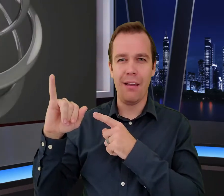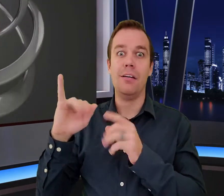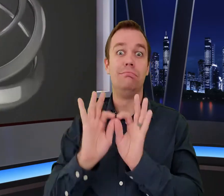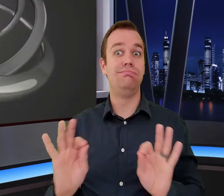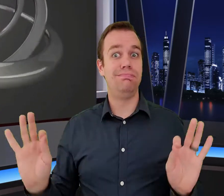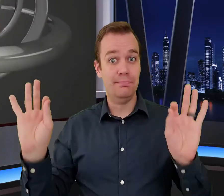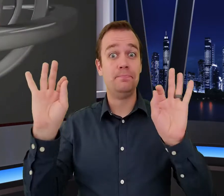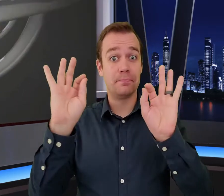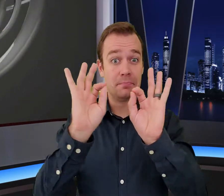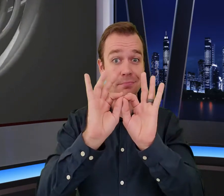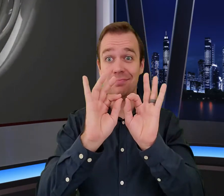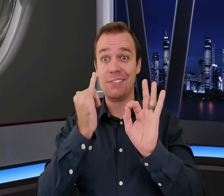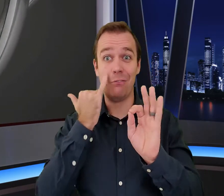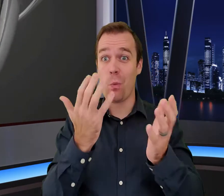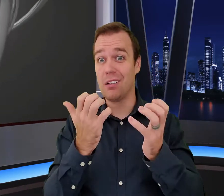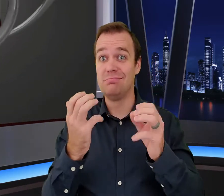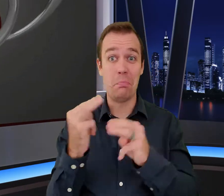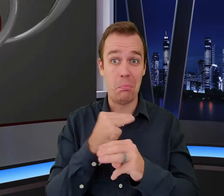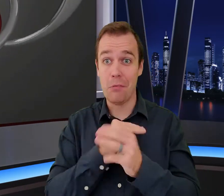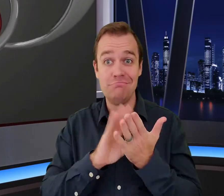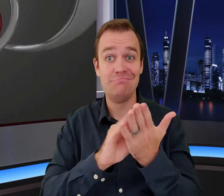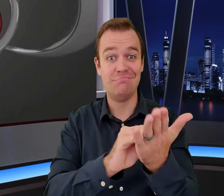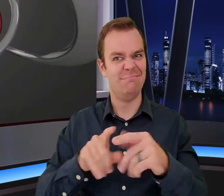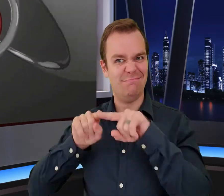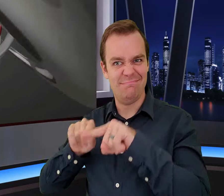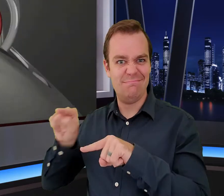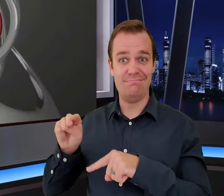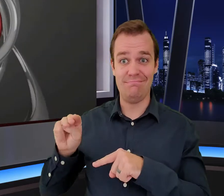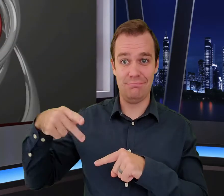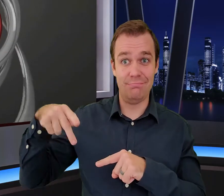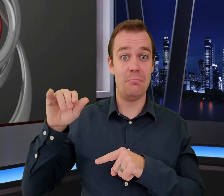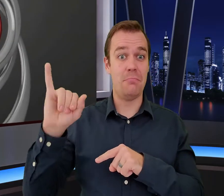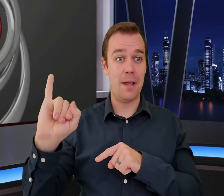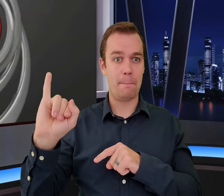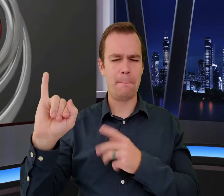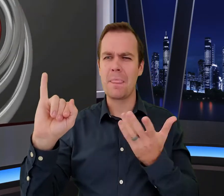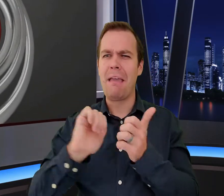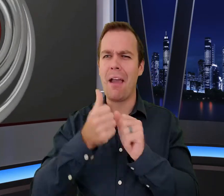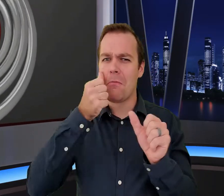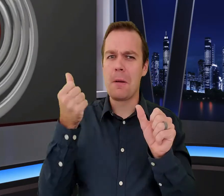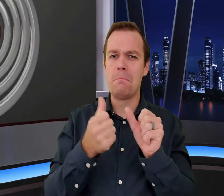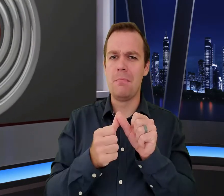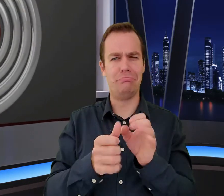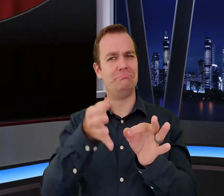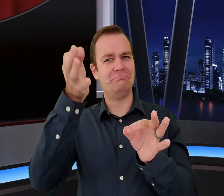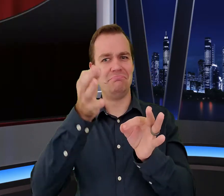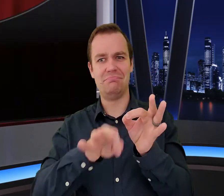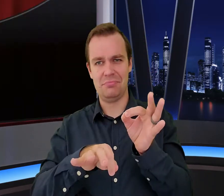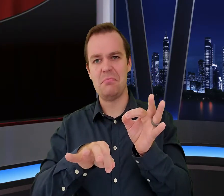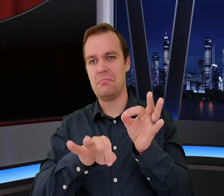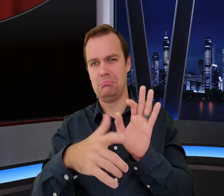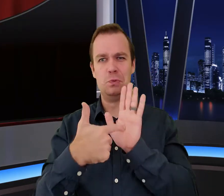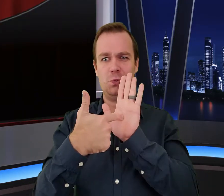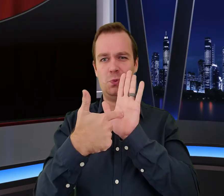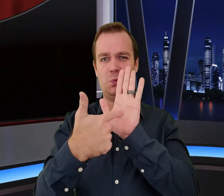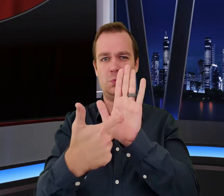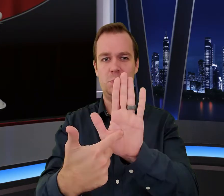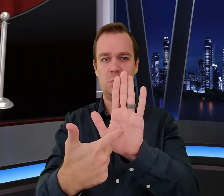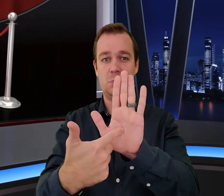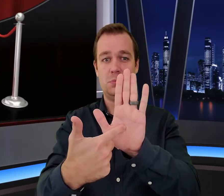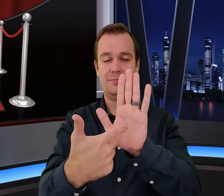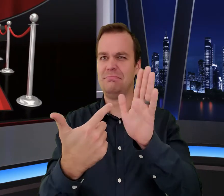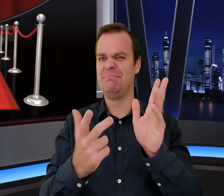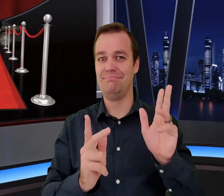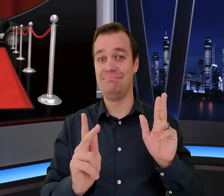the value of pi is very important if you want to go anywhere in maths. So how do you remember the value of pi? Simple, I'll just give you a